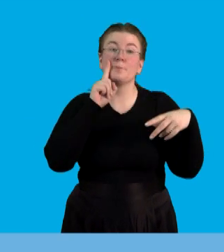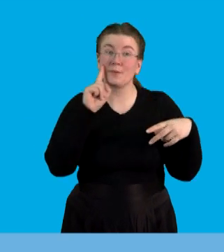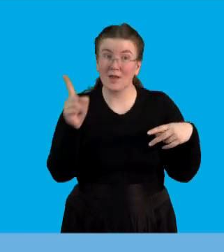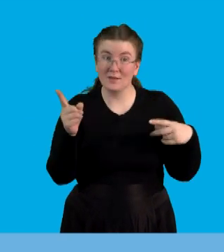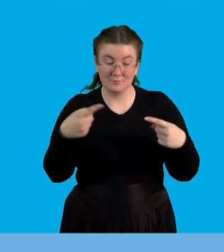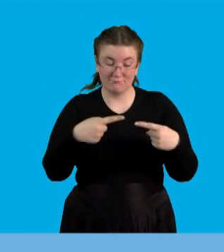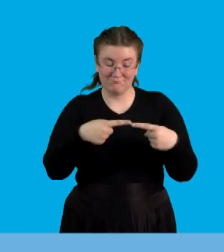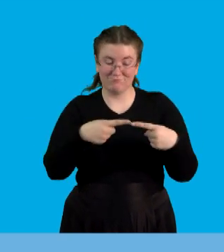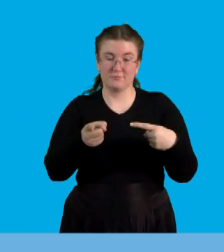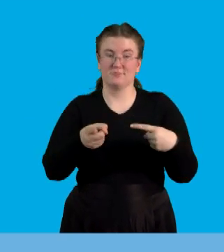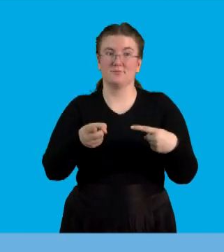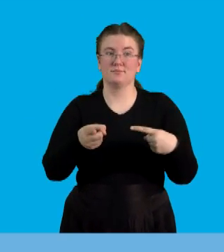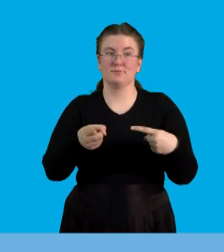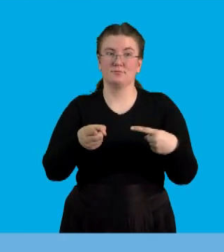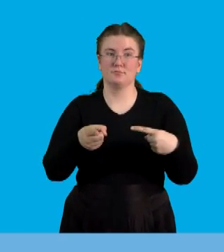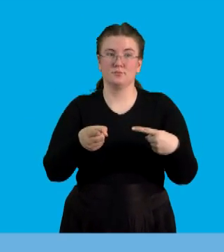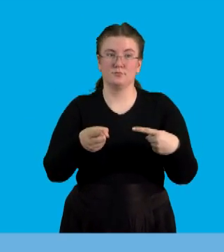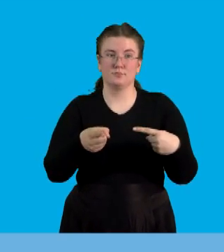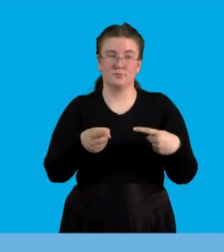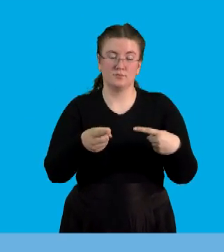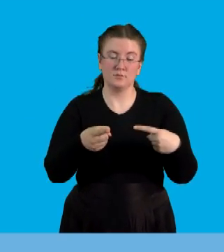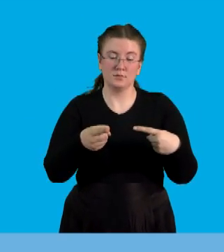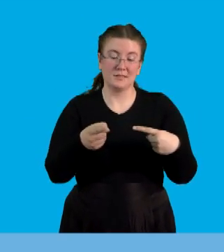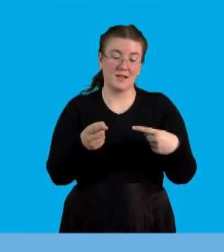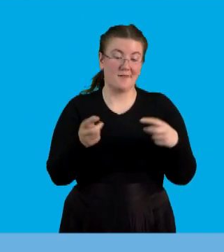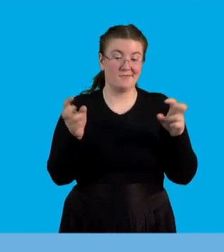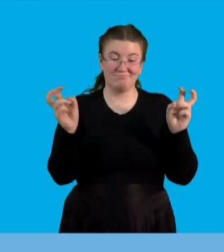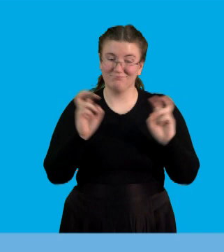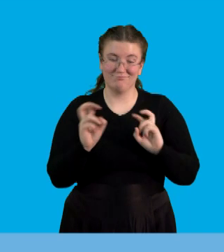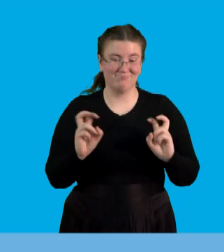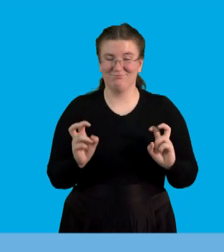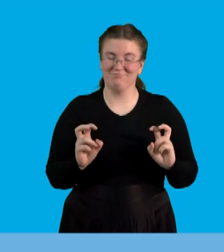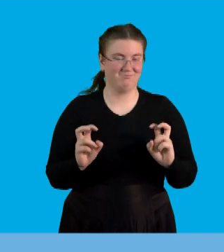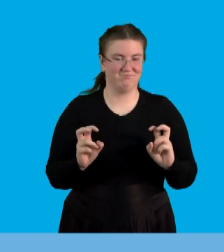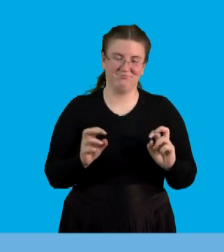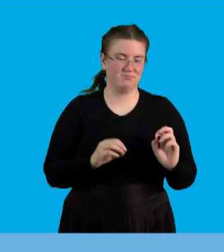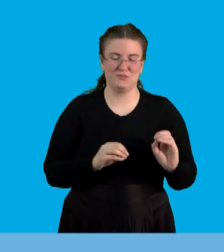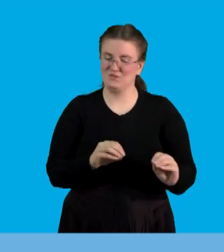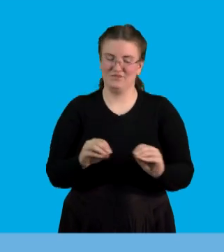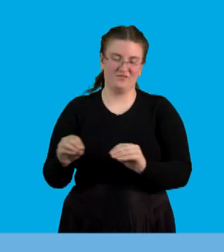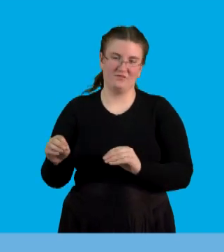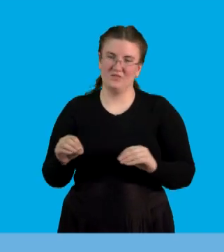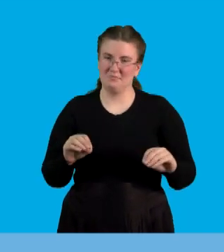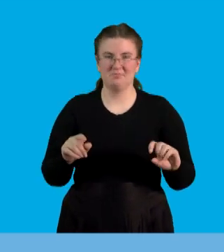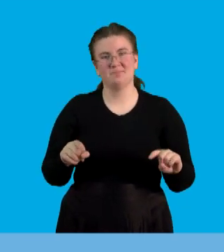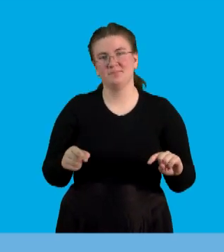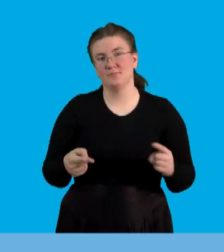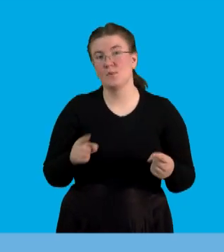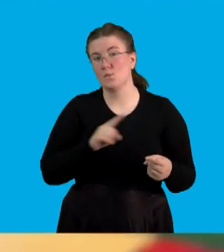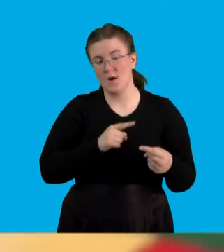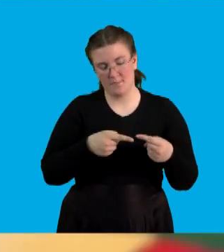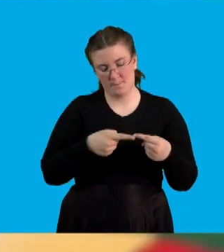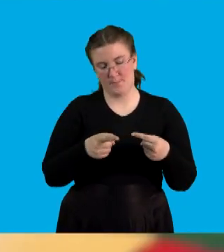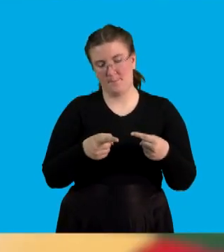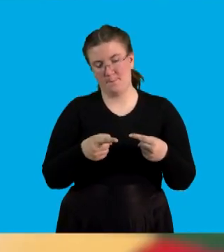other terminal. However, if the circuit is open or if the switch is open, then current will not be able to pass through from one point